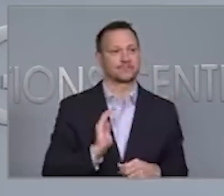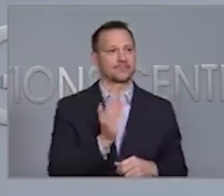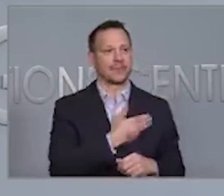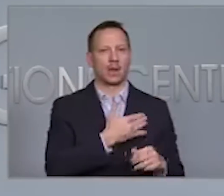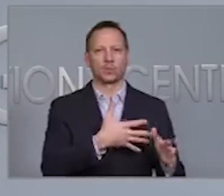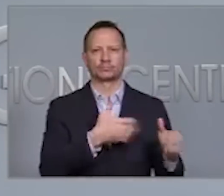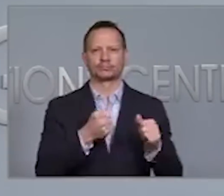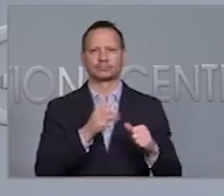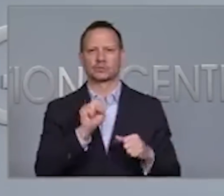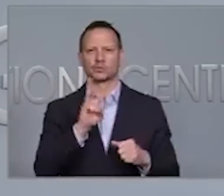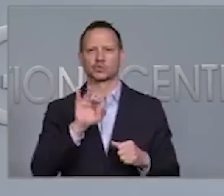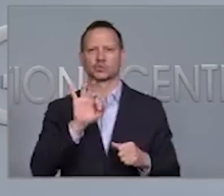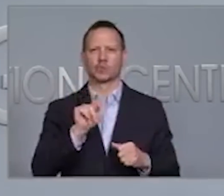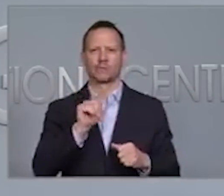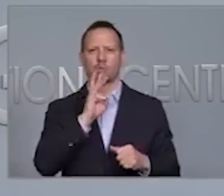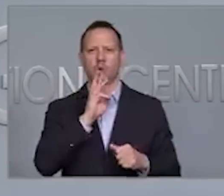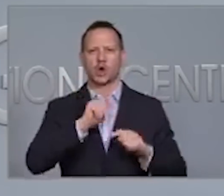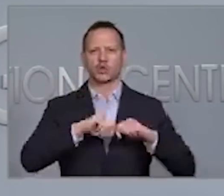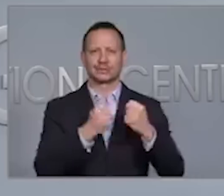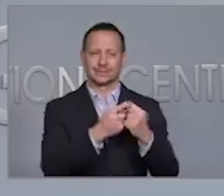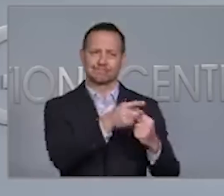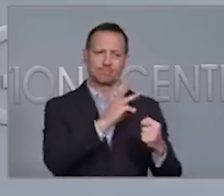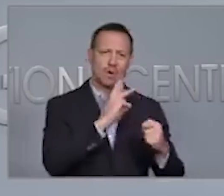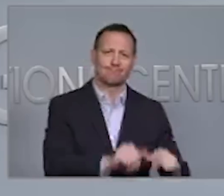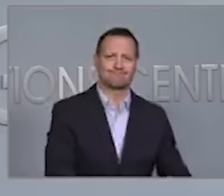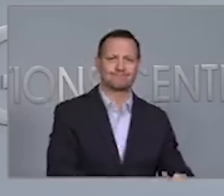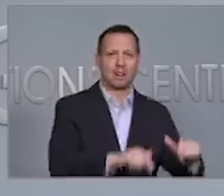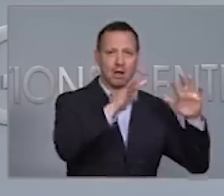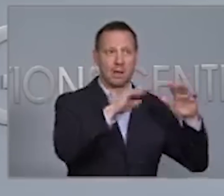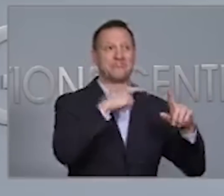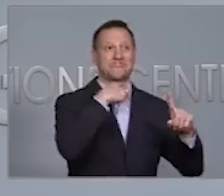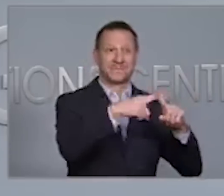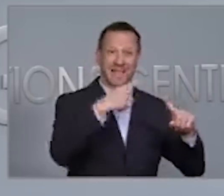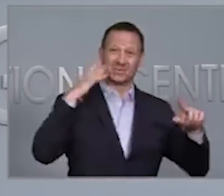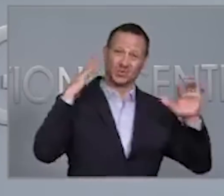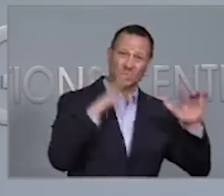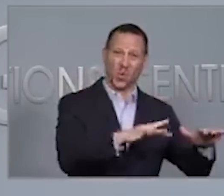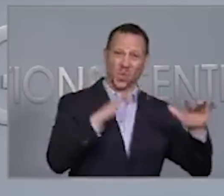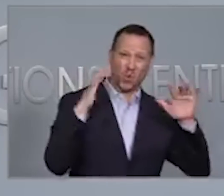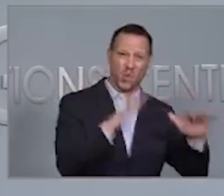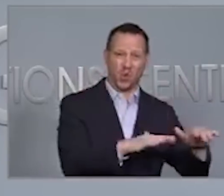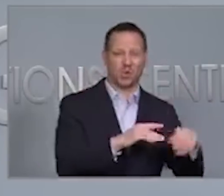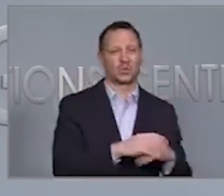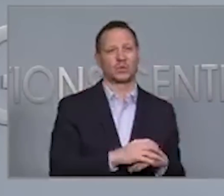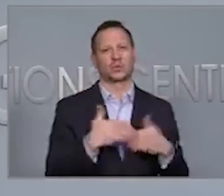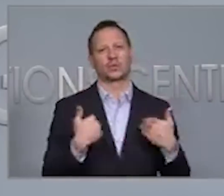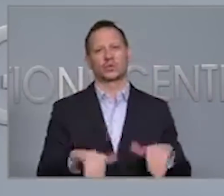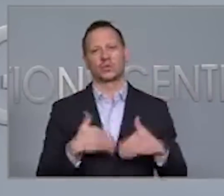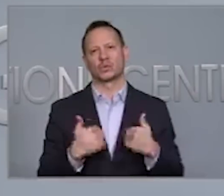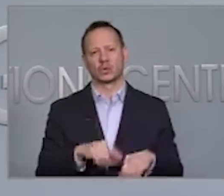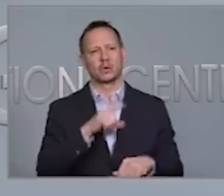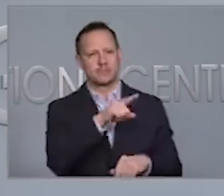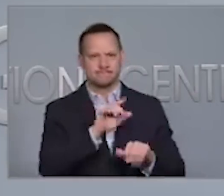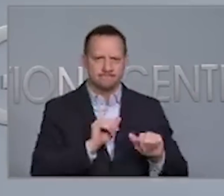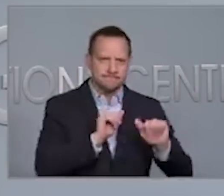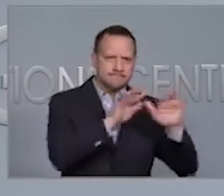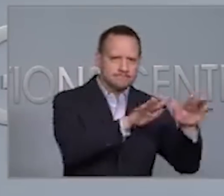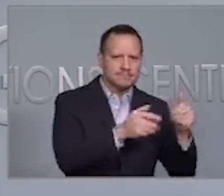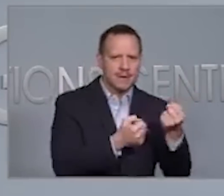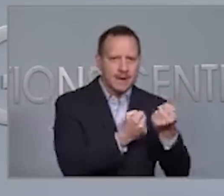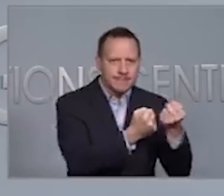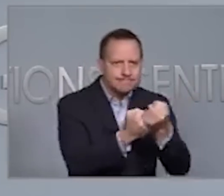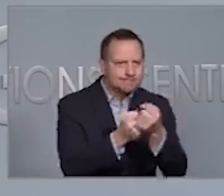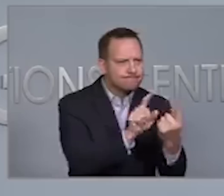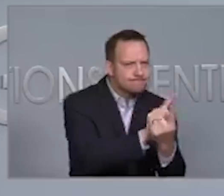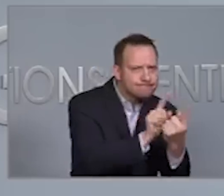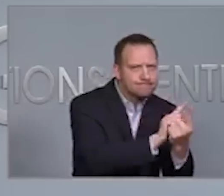where in addition to flooding, communities receive snow overnight. They've had more than 250 interactions with impacted residents